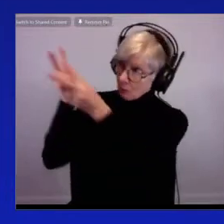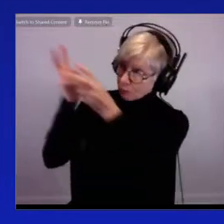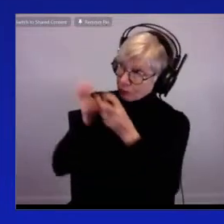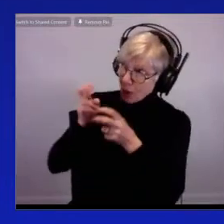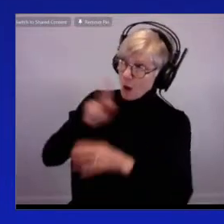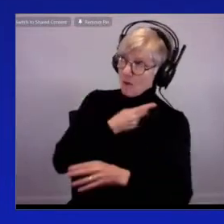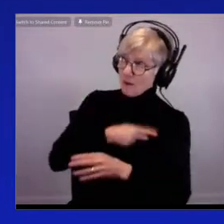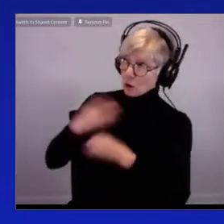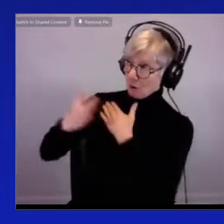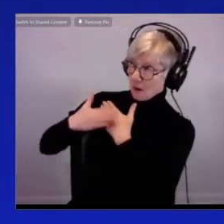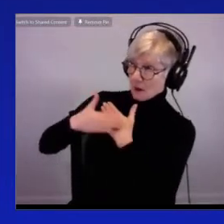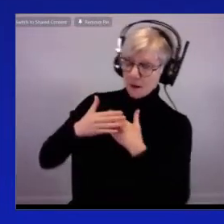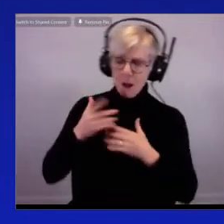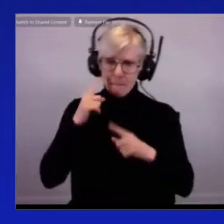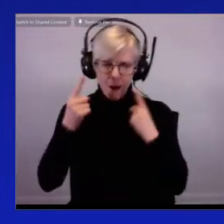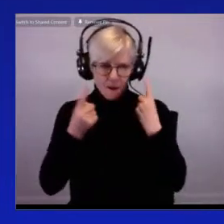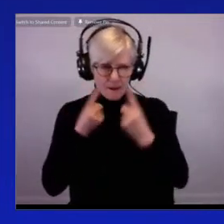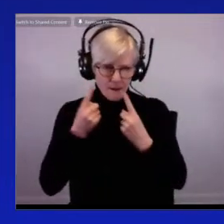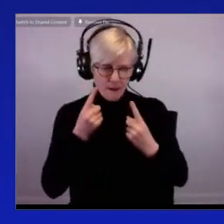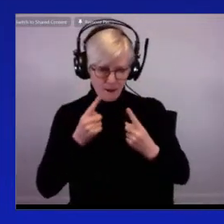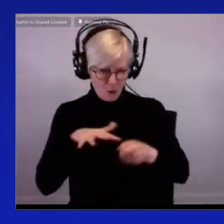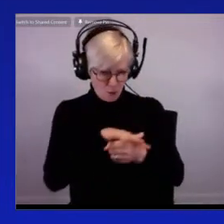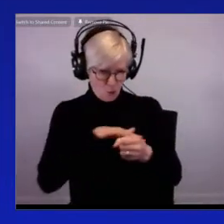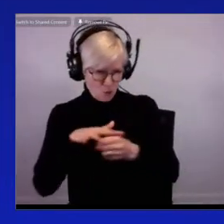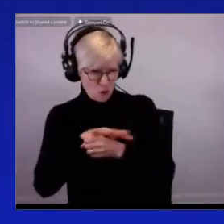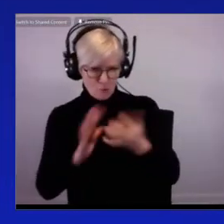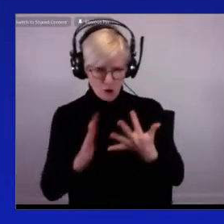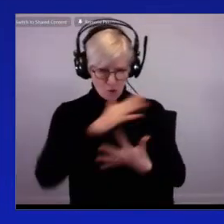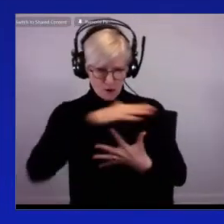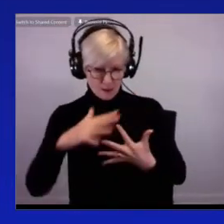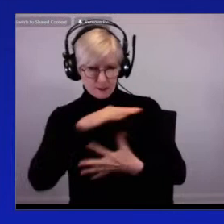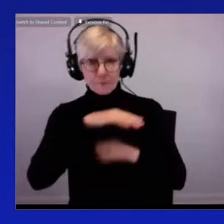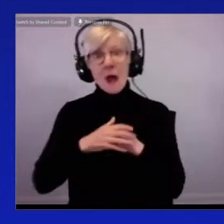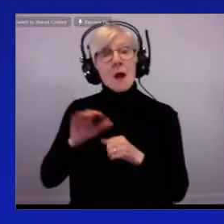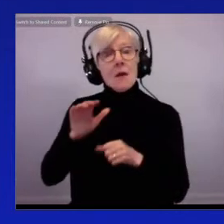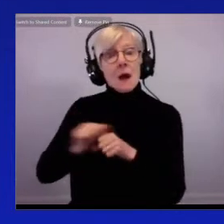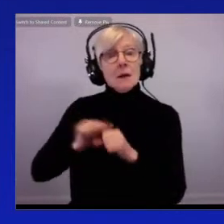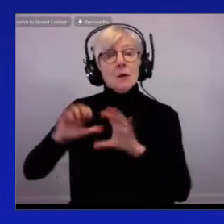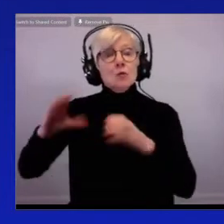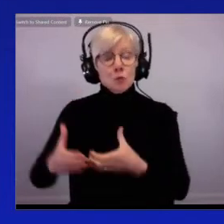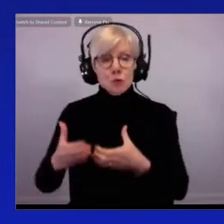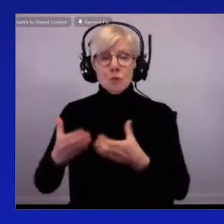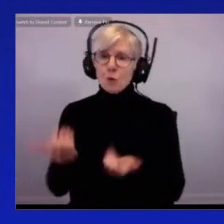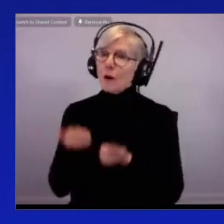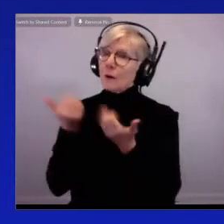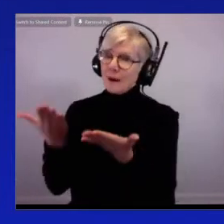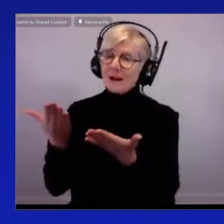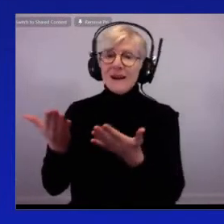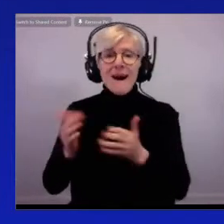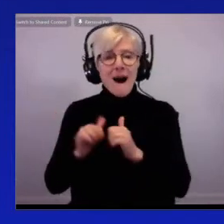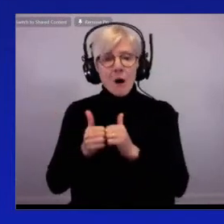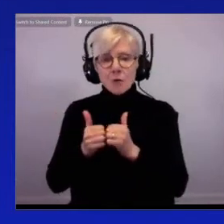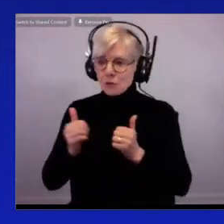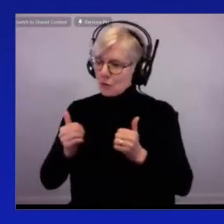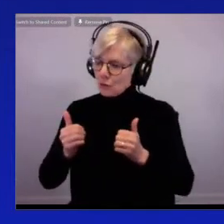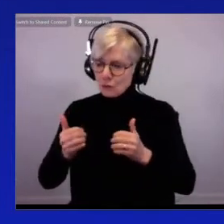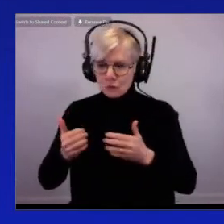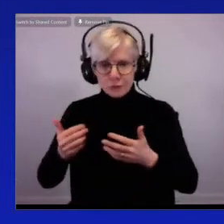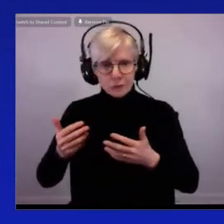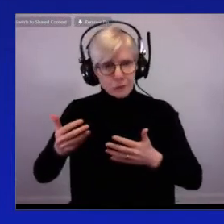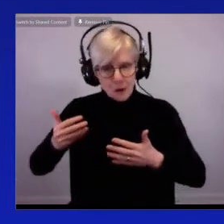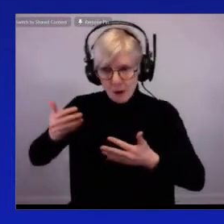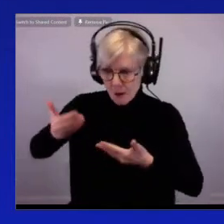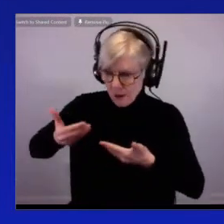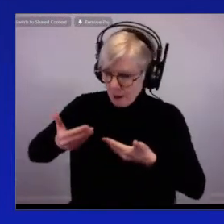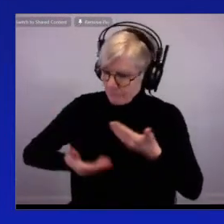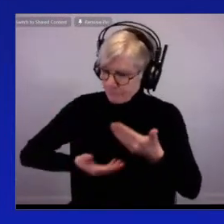and consider local factors. This task group was also making recommendations on how to promote uptake of vaccine among